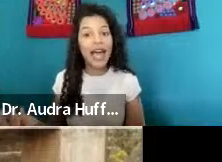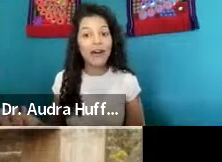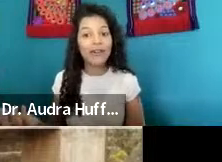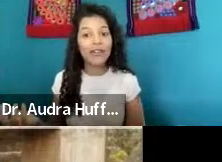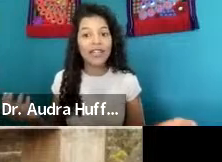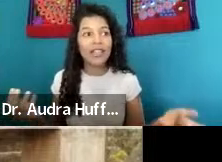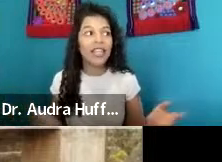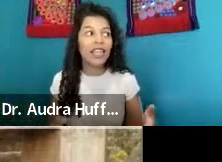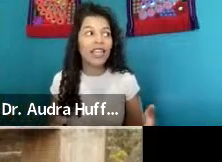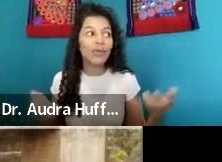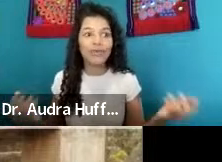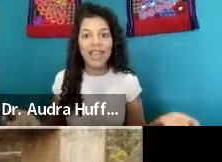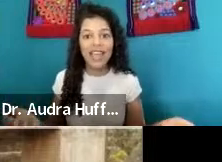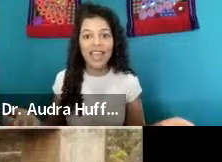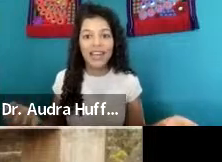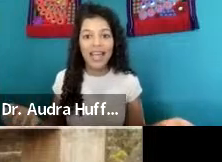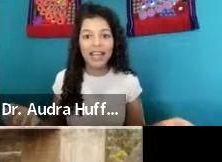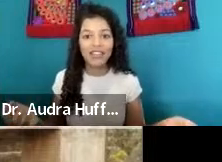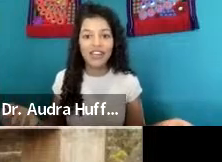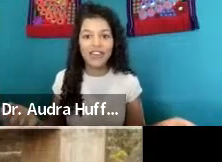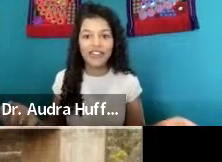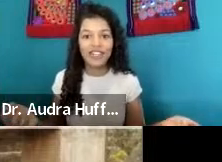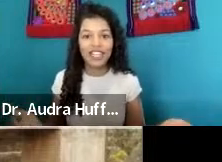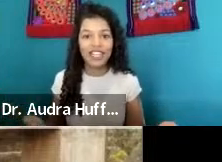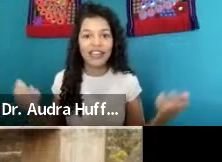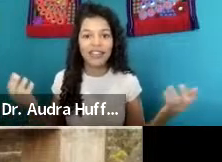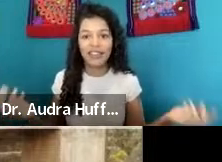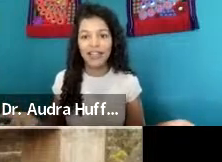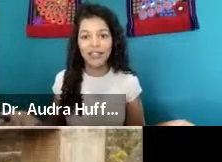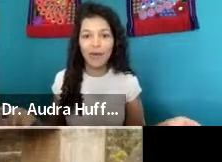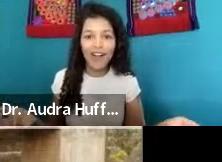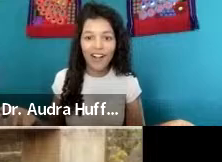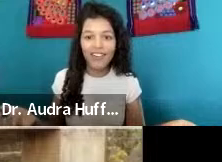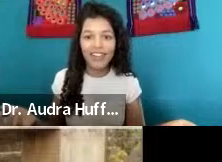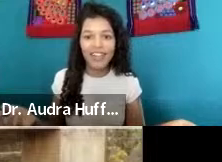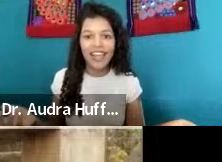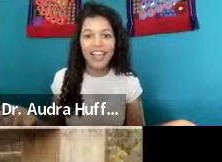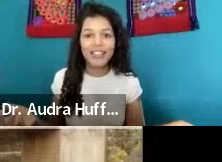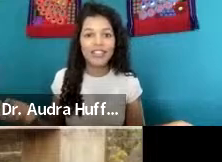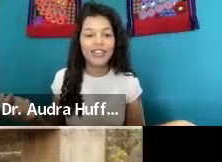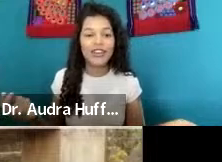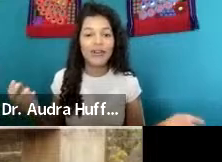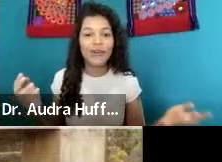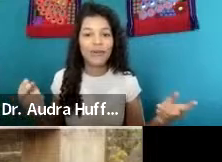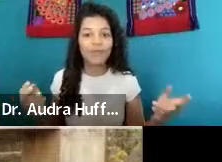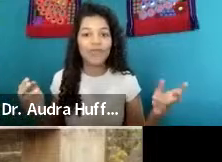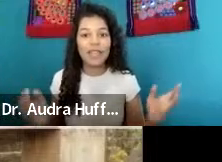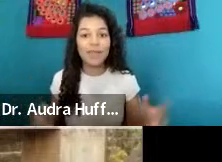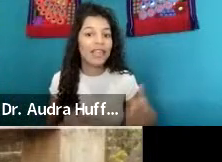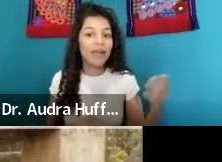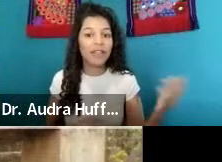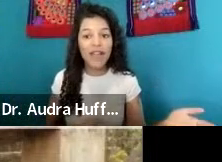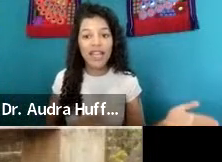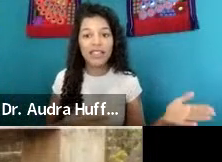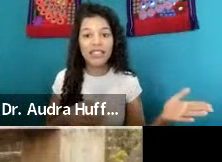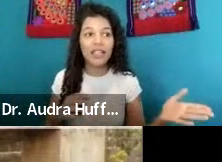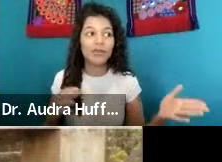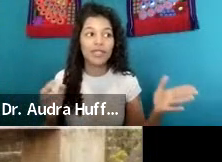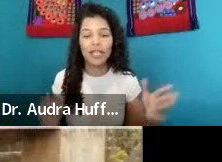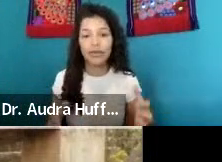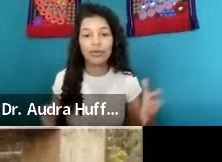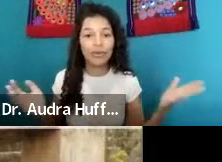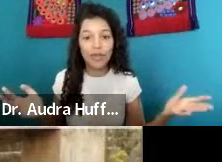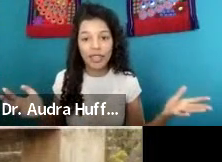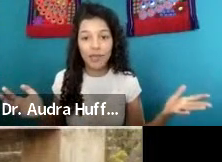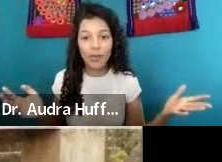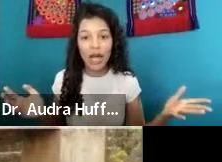turns out they ran Nat Geo in Nepal. And so they became my friends. There